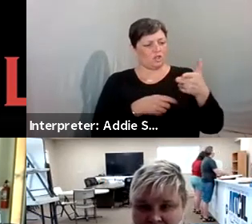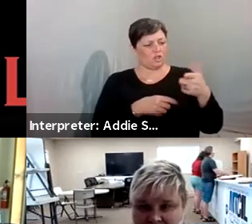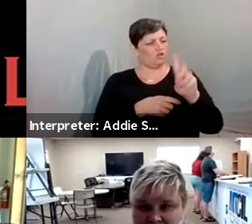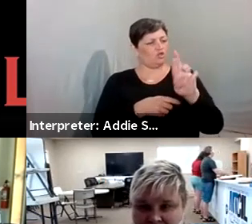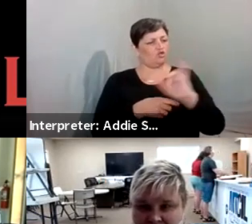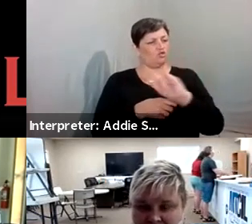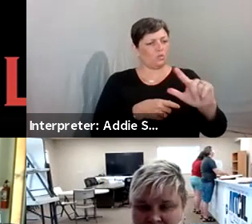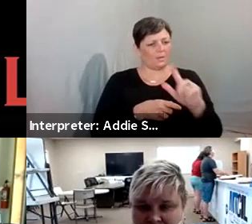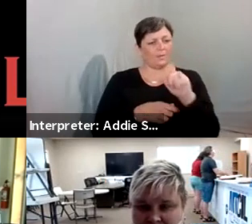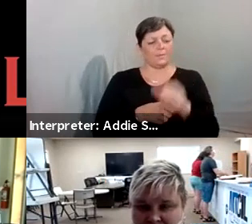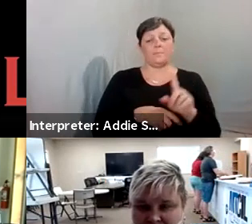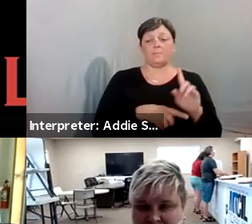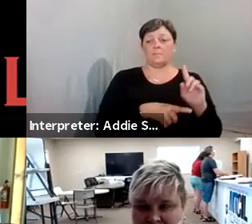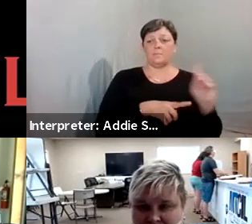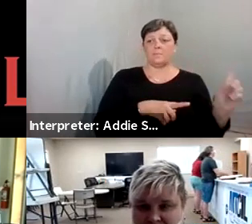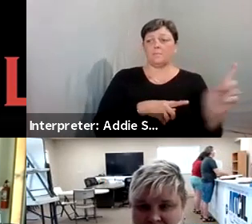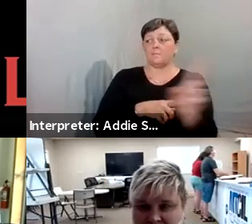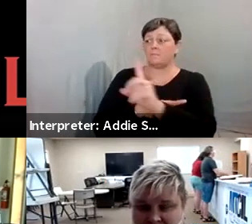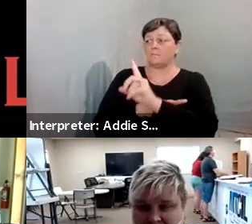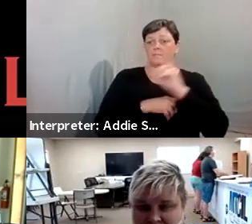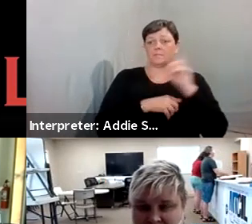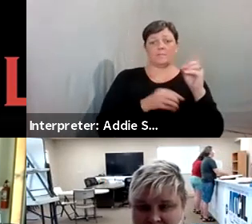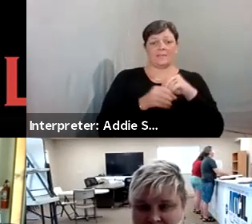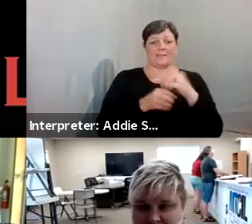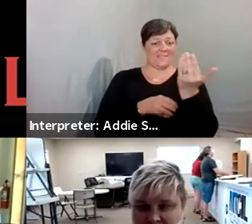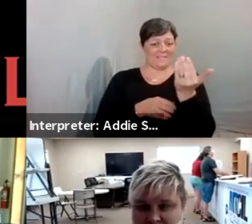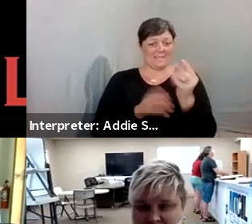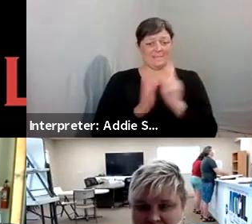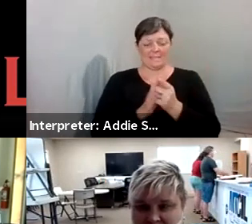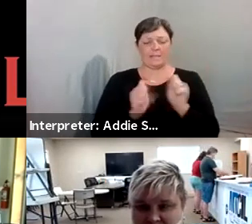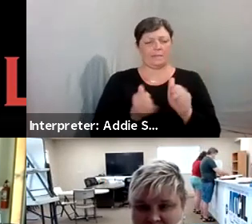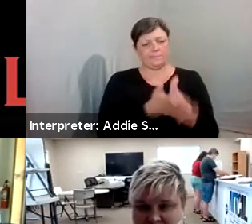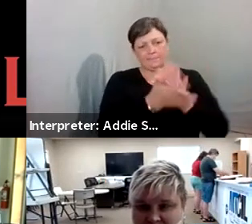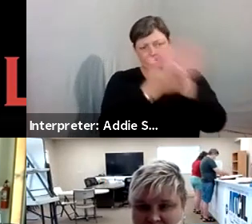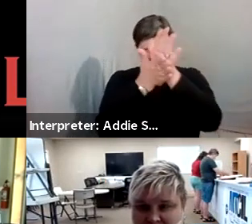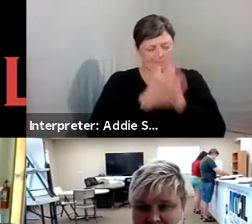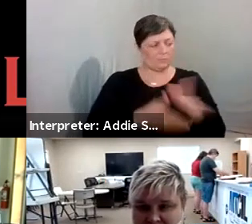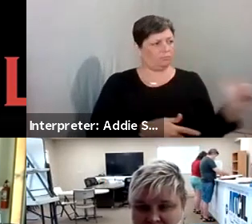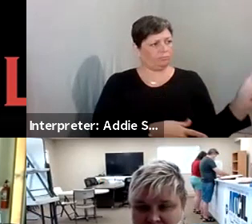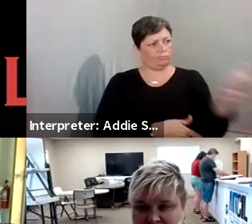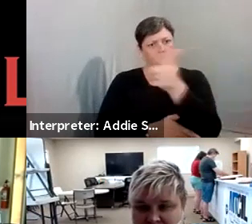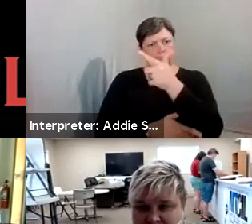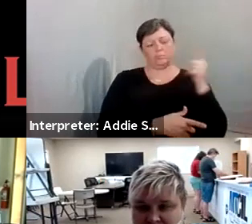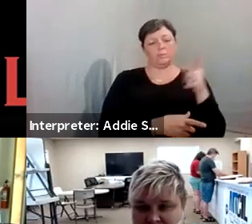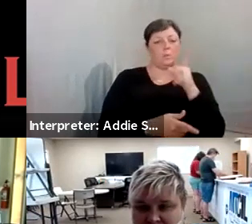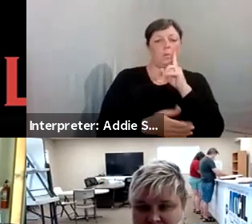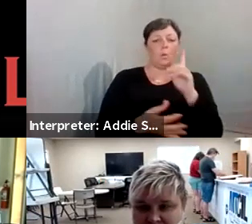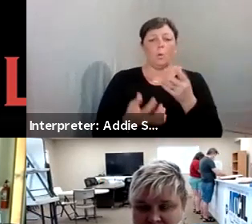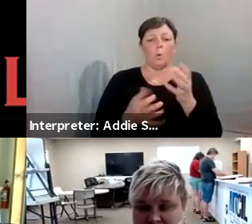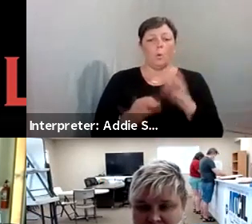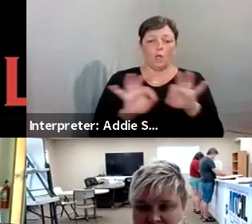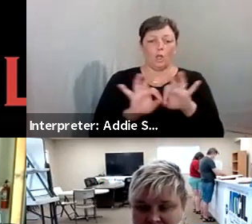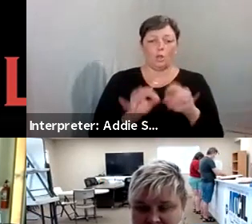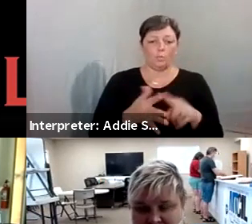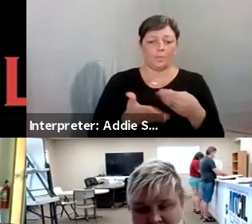and within 15 minutes have the entire building sanitized. It's that quick, and it was very well worth it. We